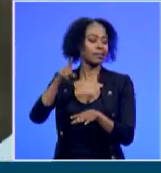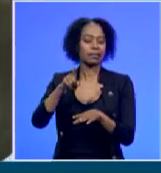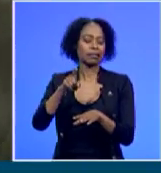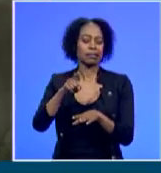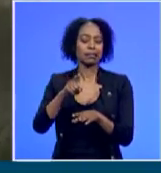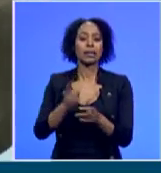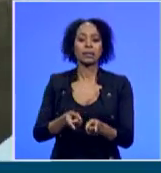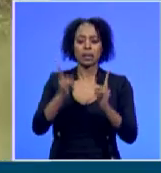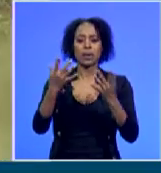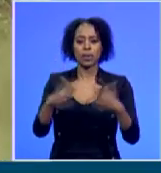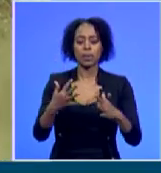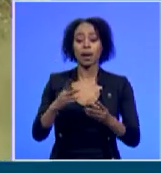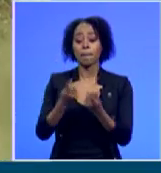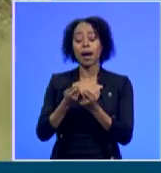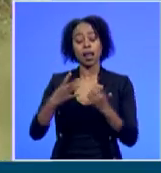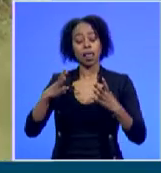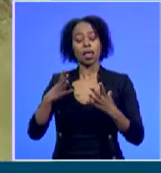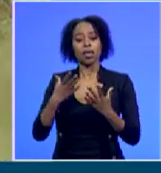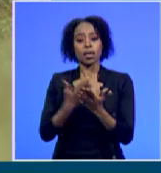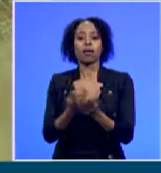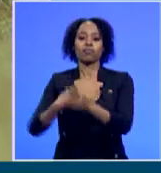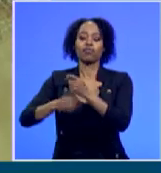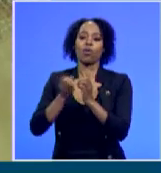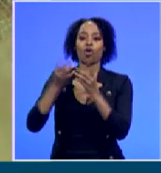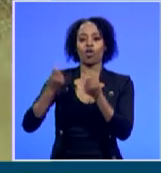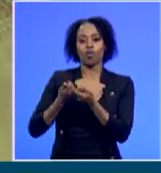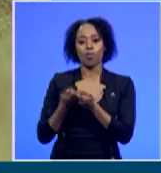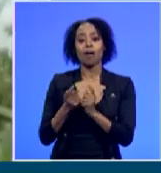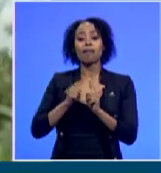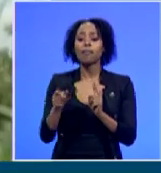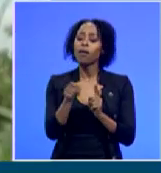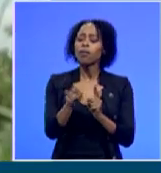lucrative than drugs. But for conservationists and nature lovers,